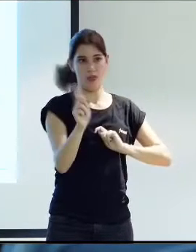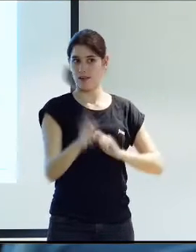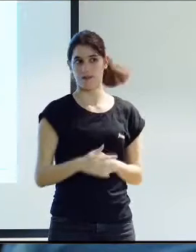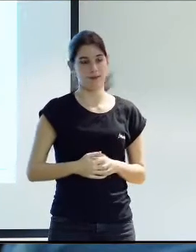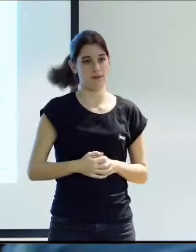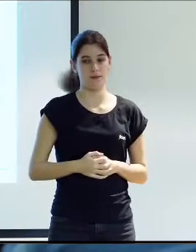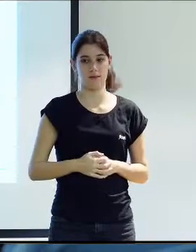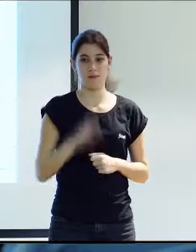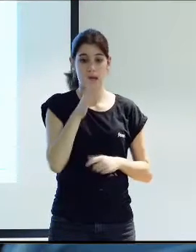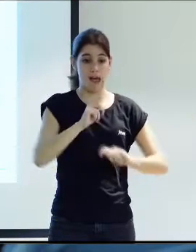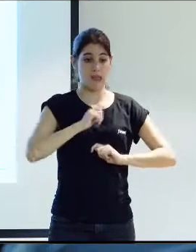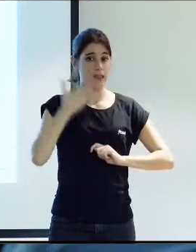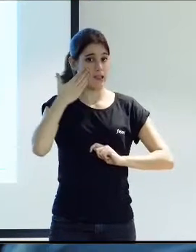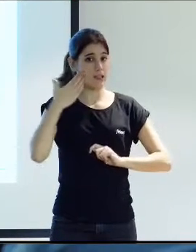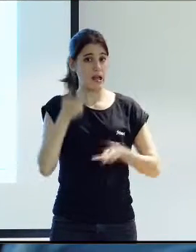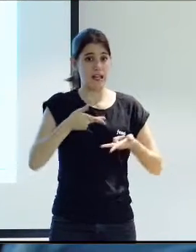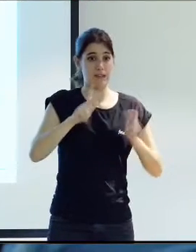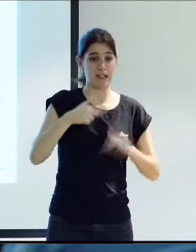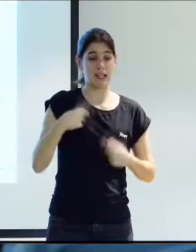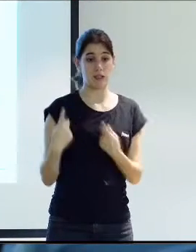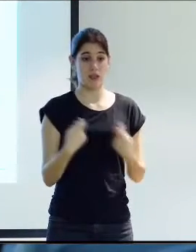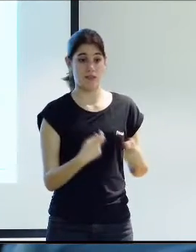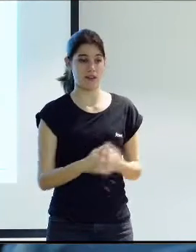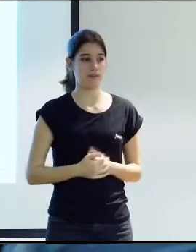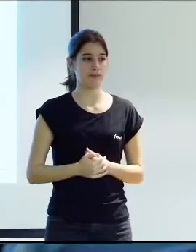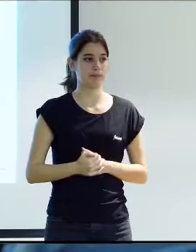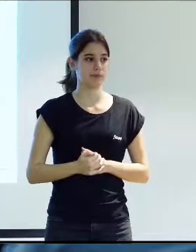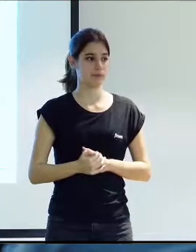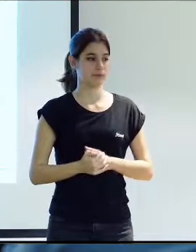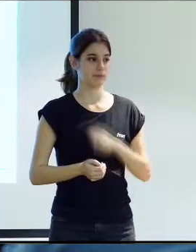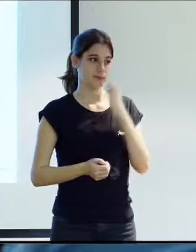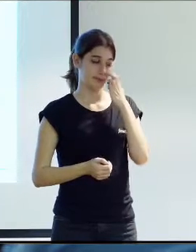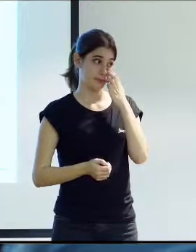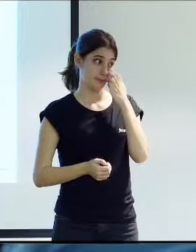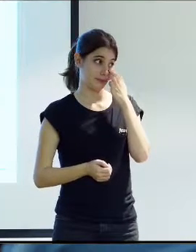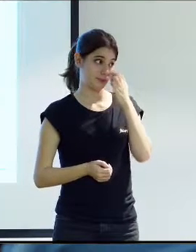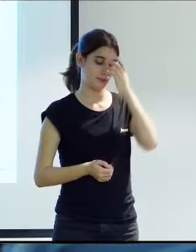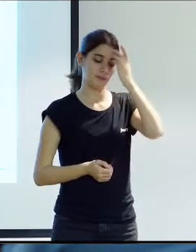that we want and who will give us dignity and the freedom that we need.